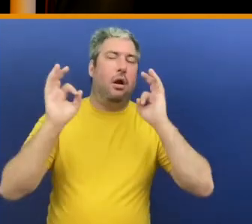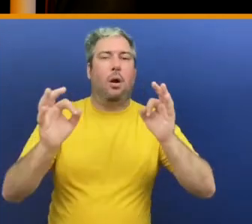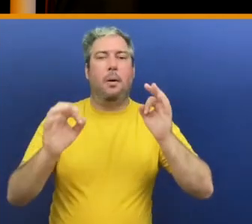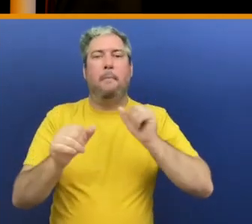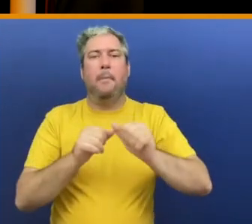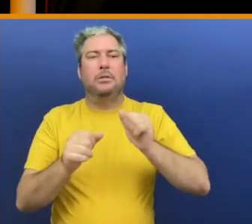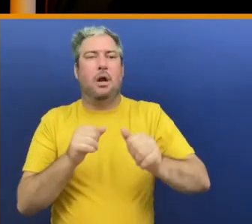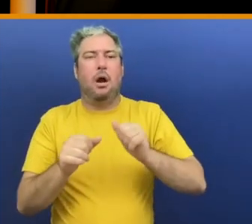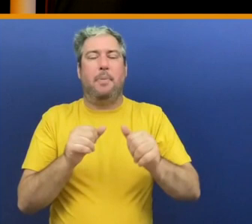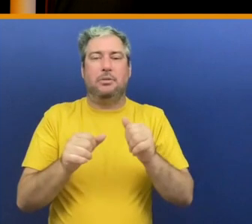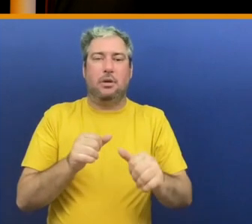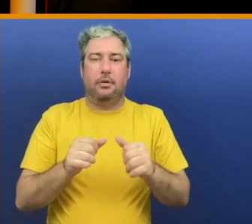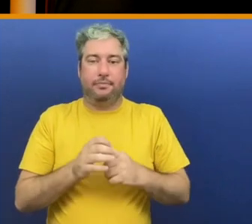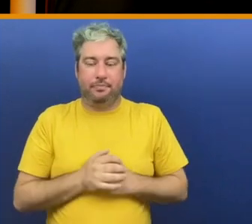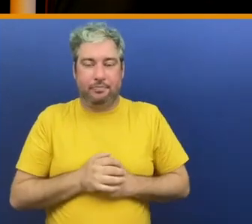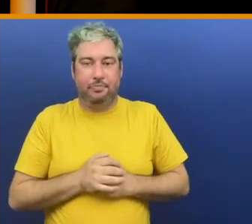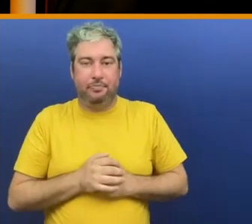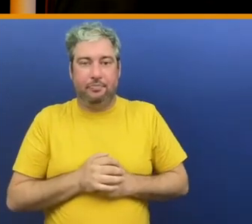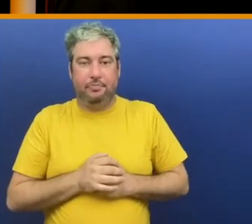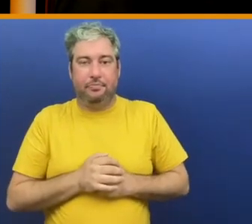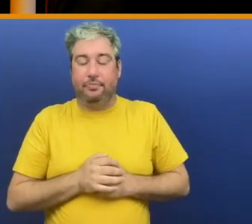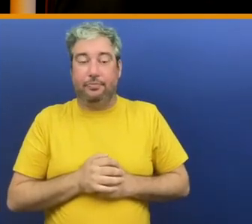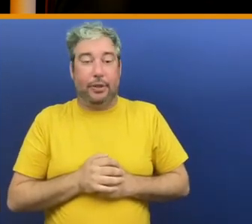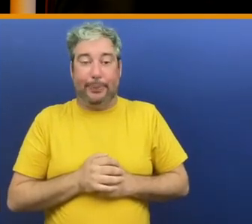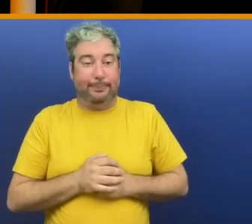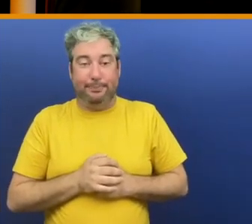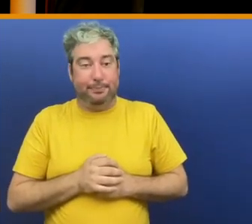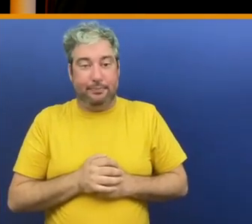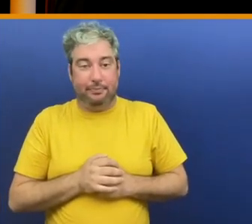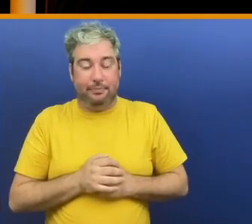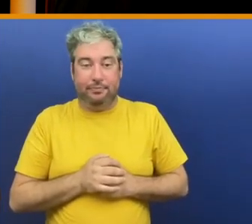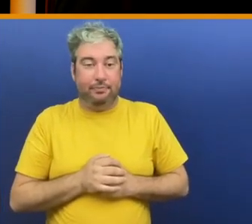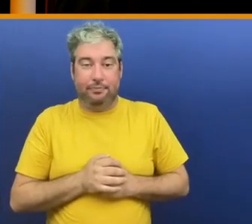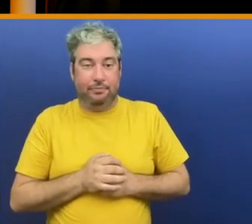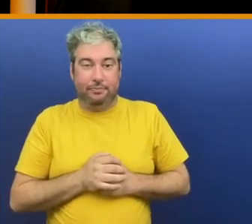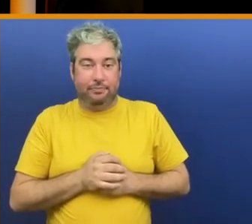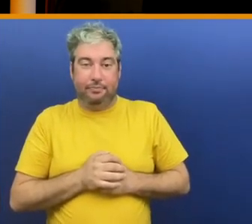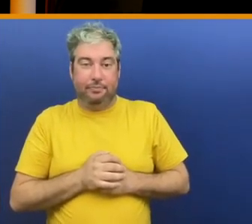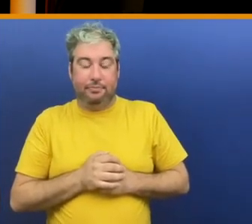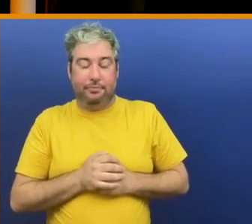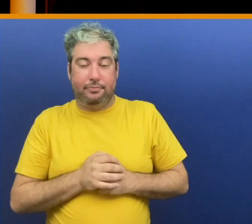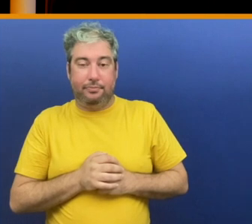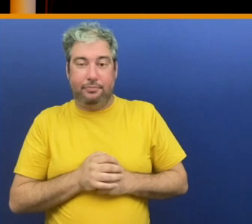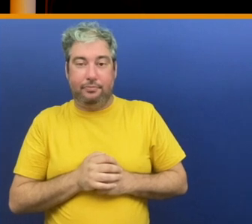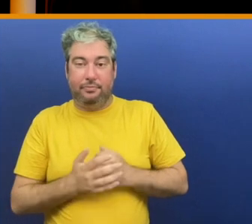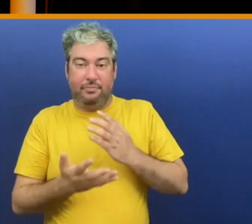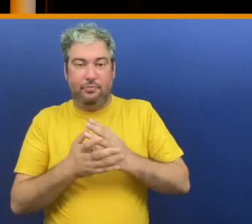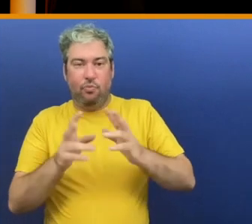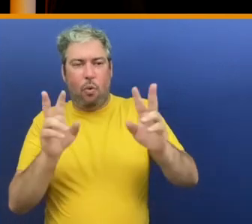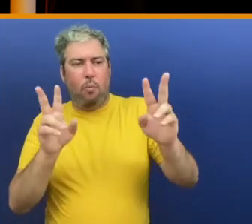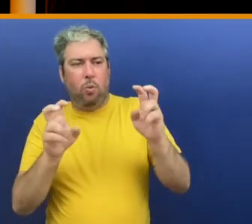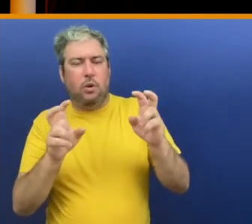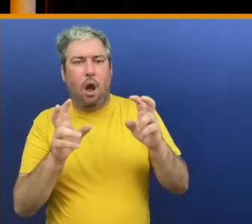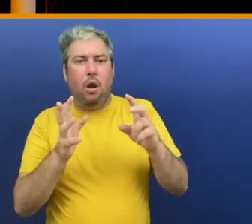nonsense. The so-called quotas that the United Kingdom have were quotas that were only left over when the EU